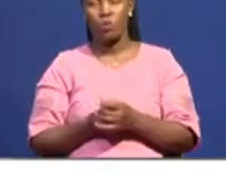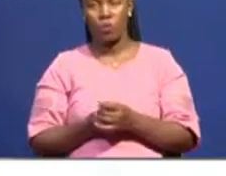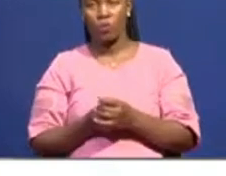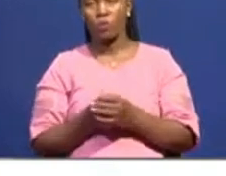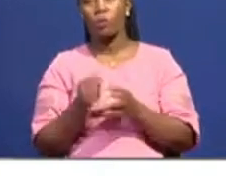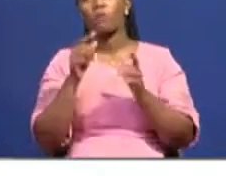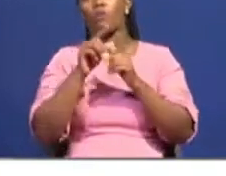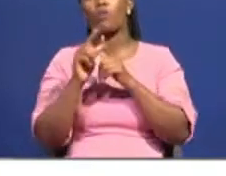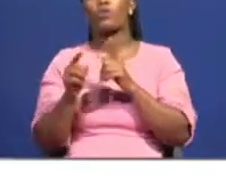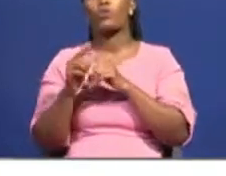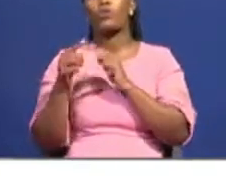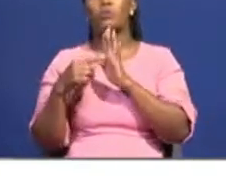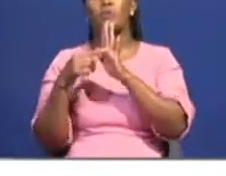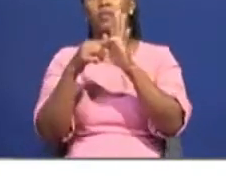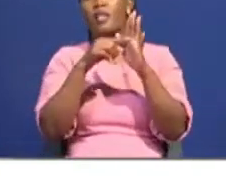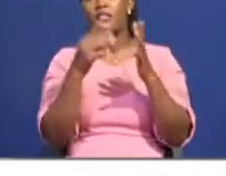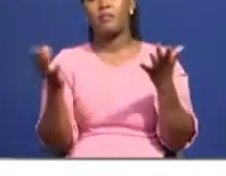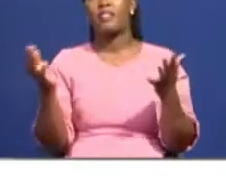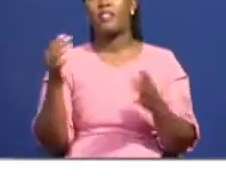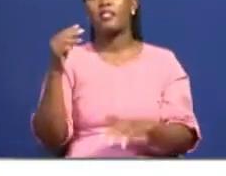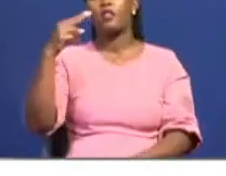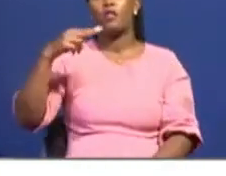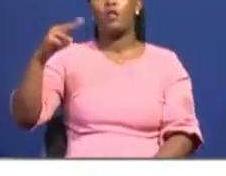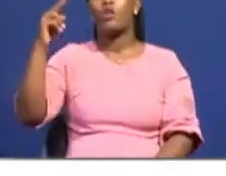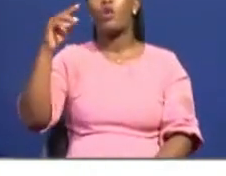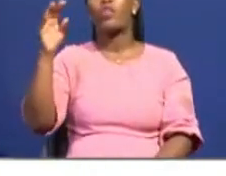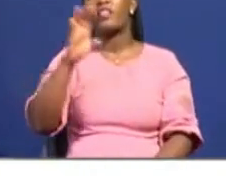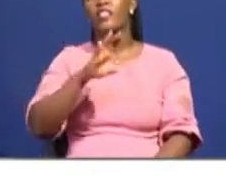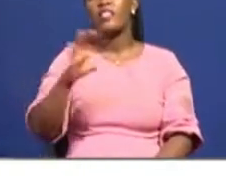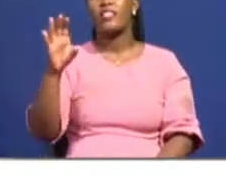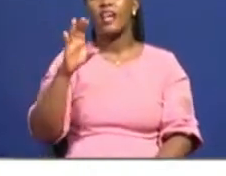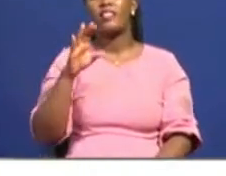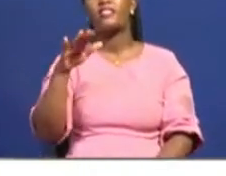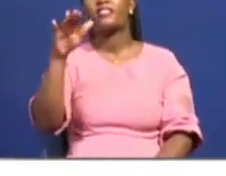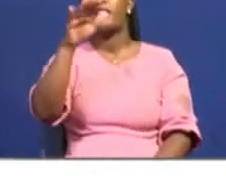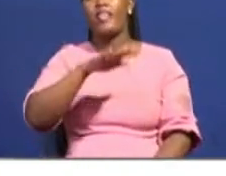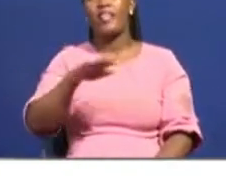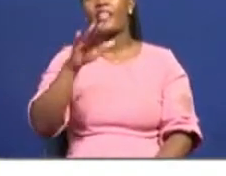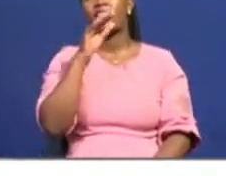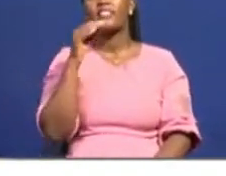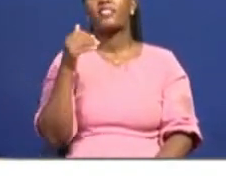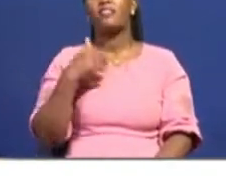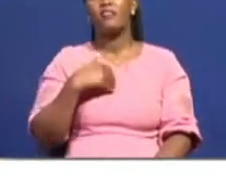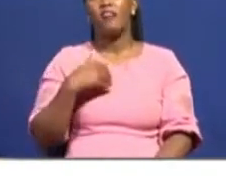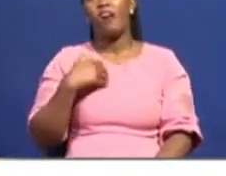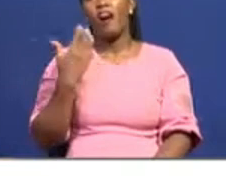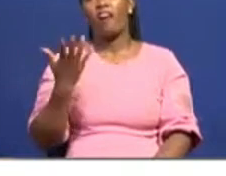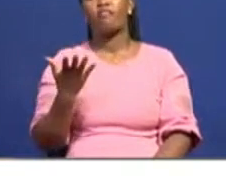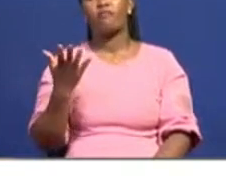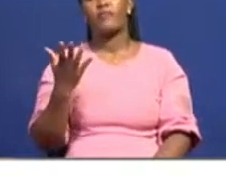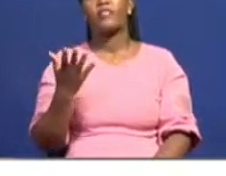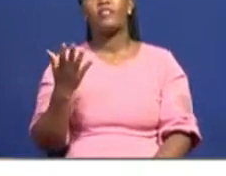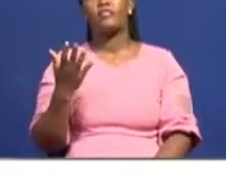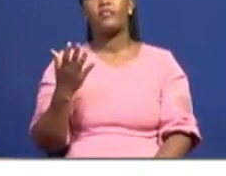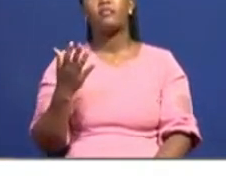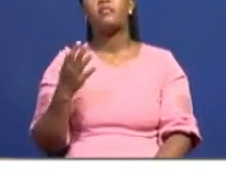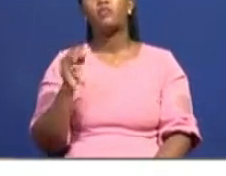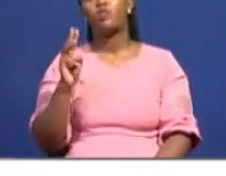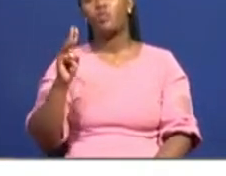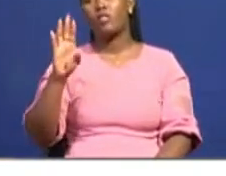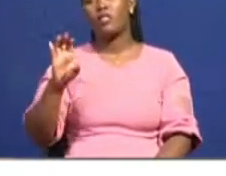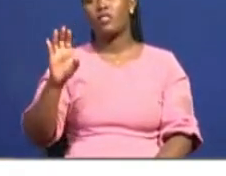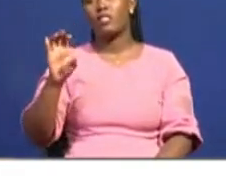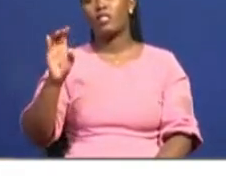And especially because our northeastern has already been taken over by, we had the Mathenge tree, which is not